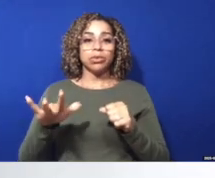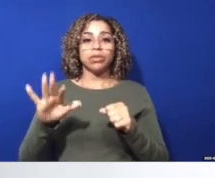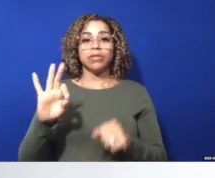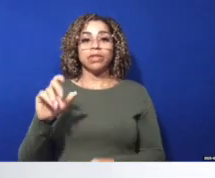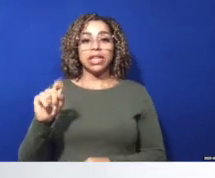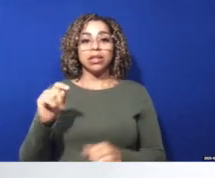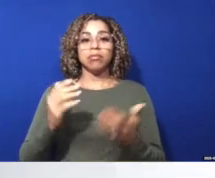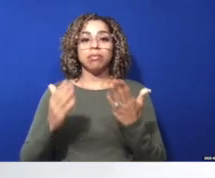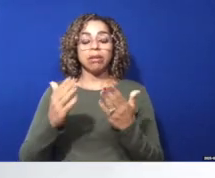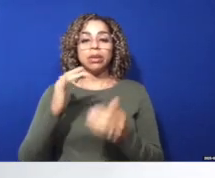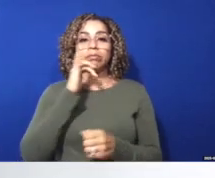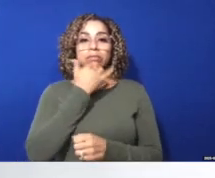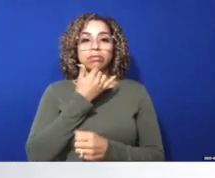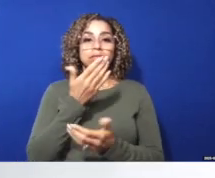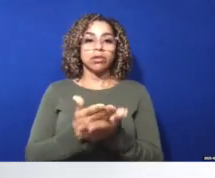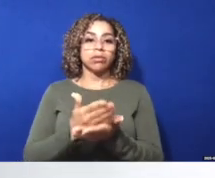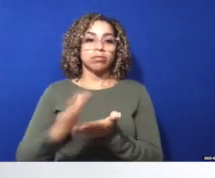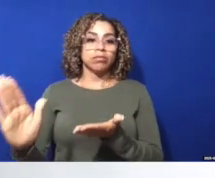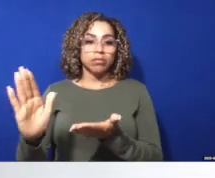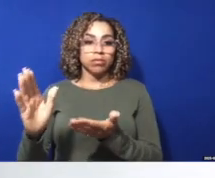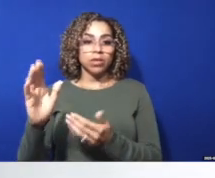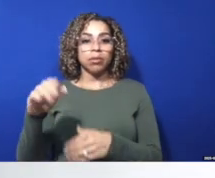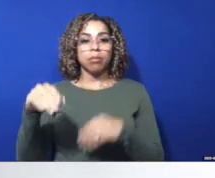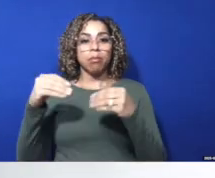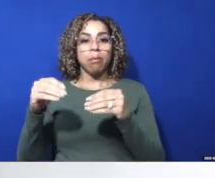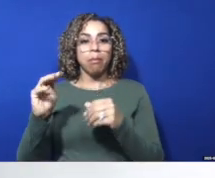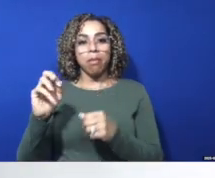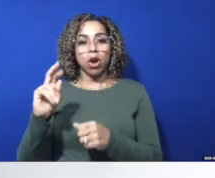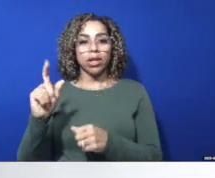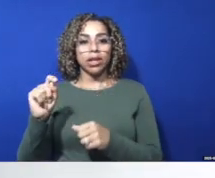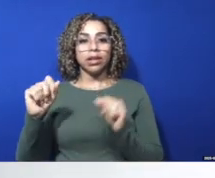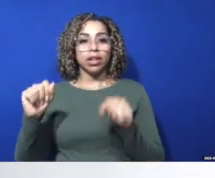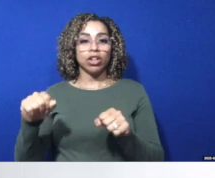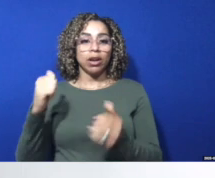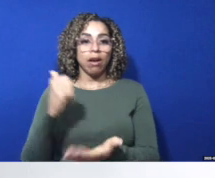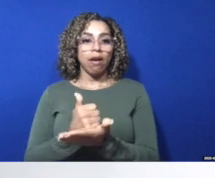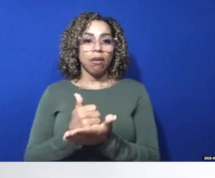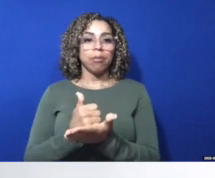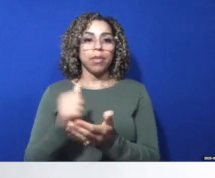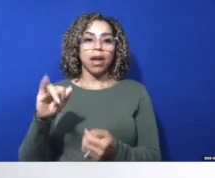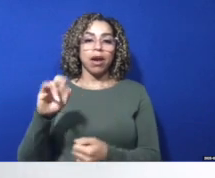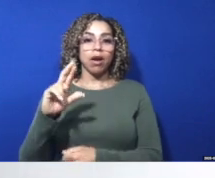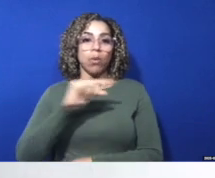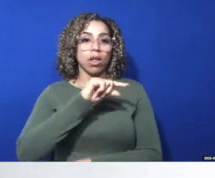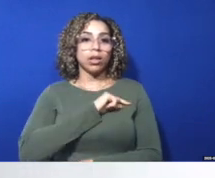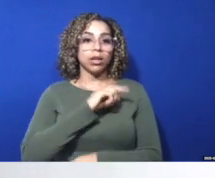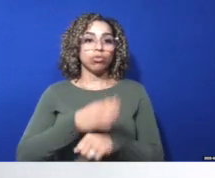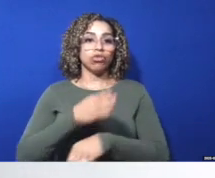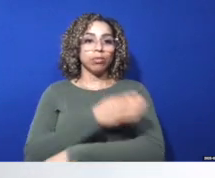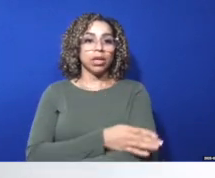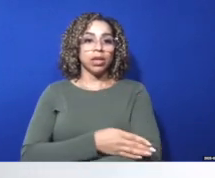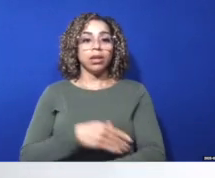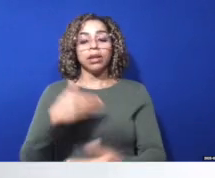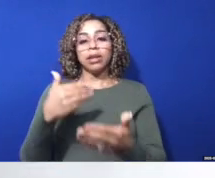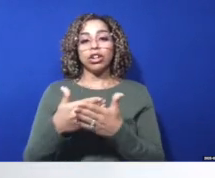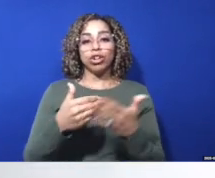could deliver meaningful air quality improvements, particularly near priority populations and freight corridors. We're